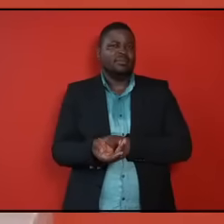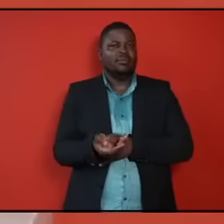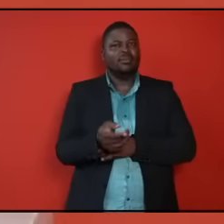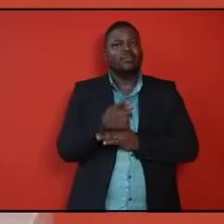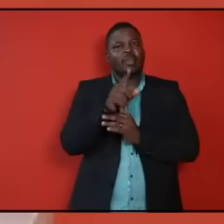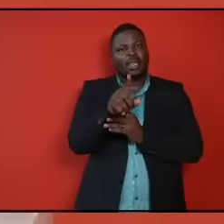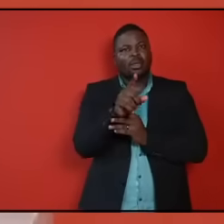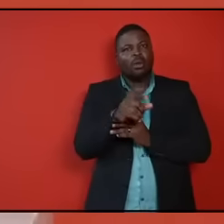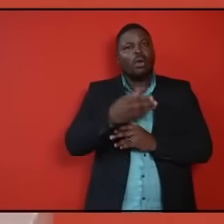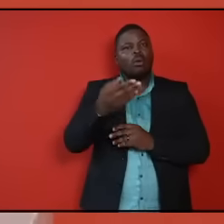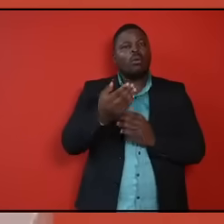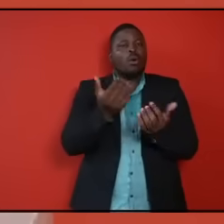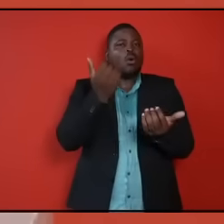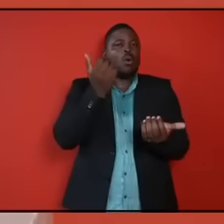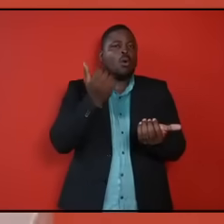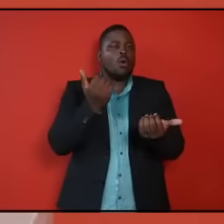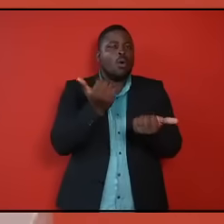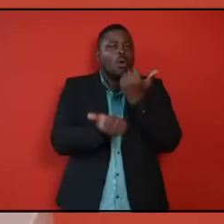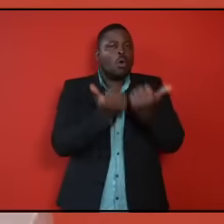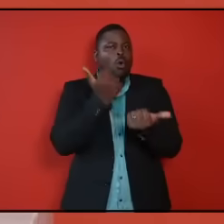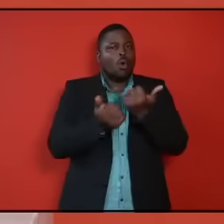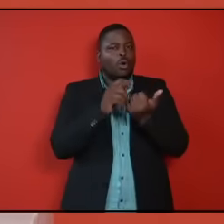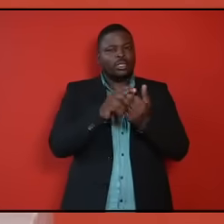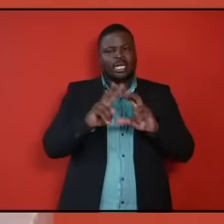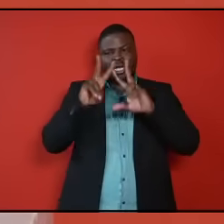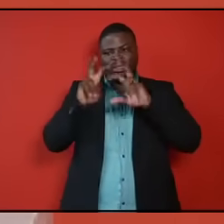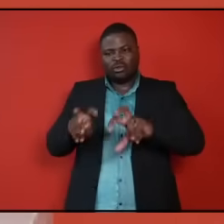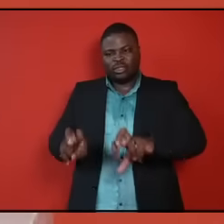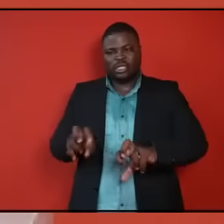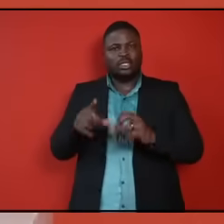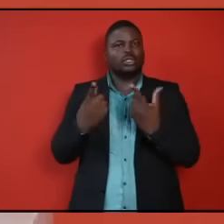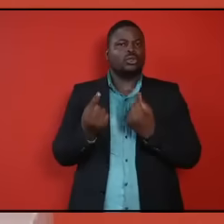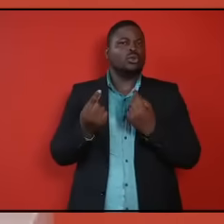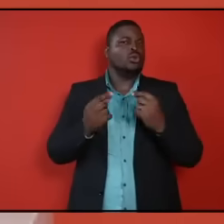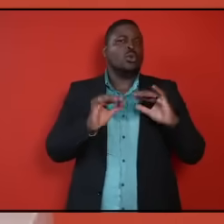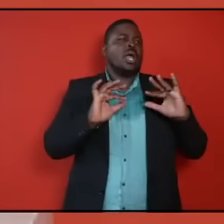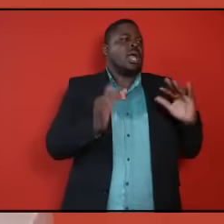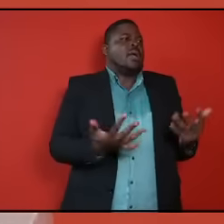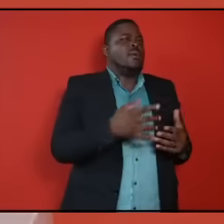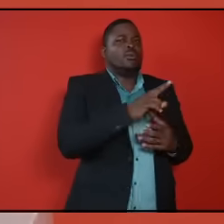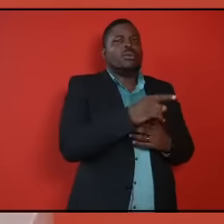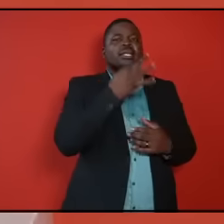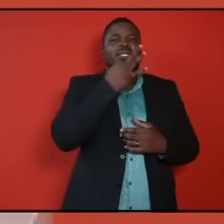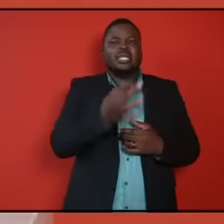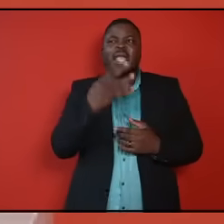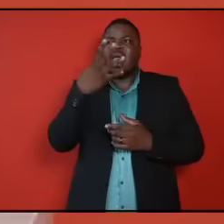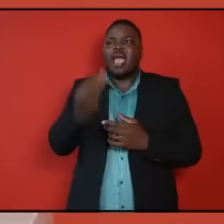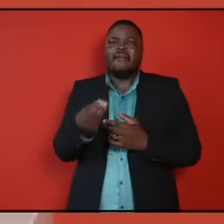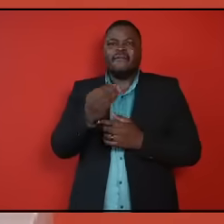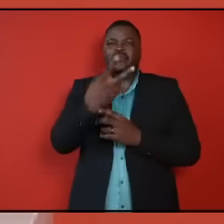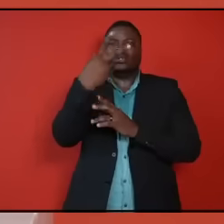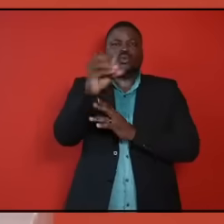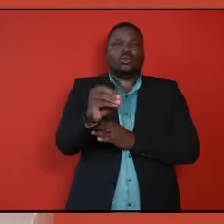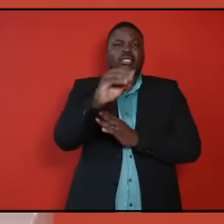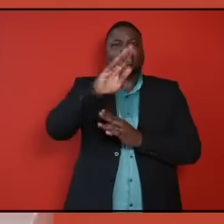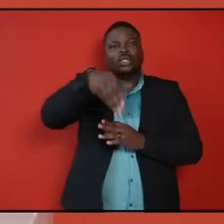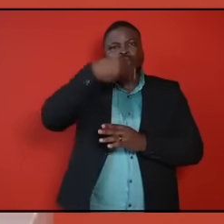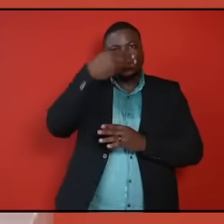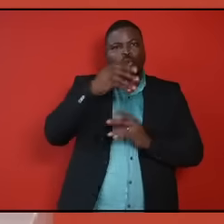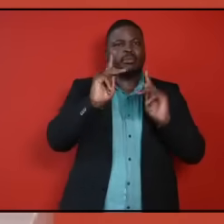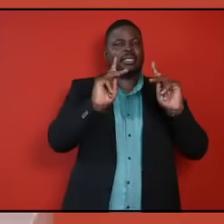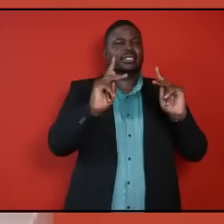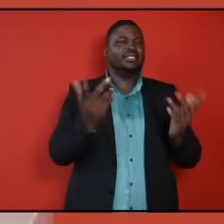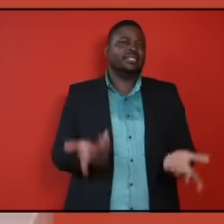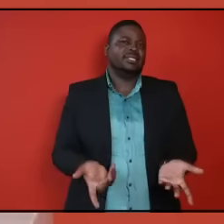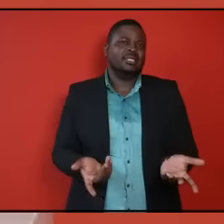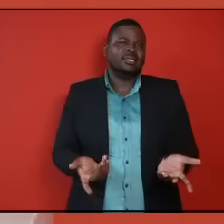a research to come and tell us during court that there are 20? She has not conducted such a research.